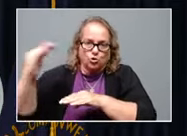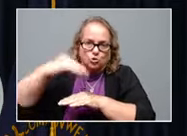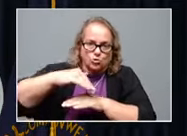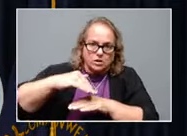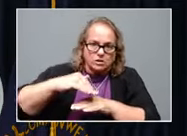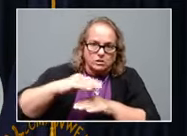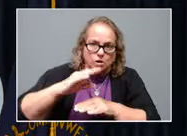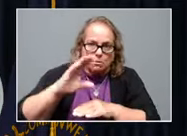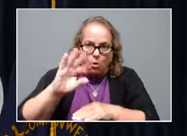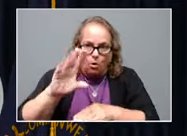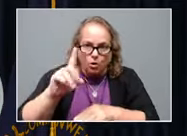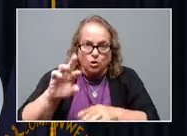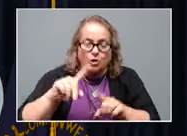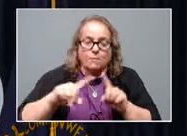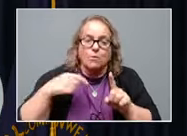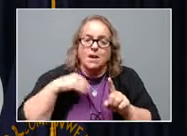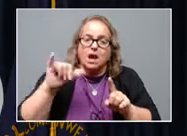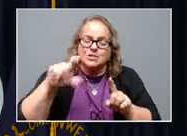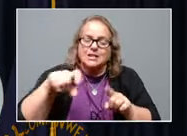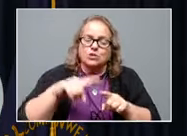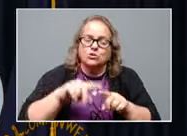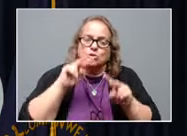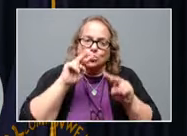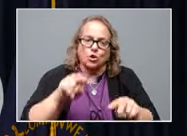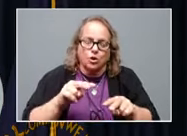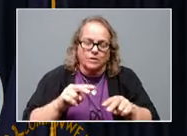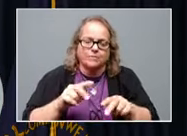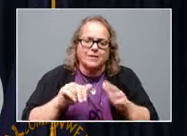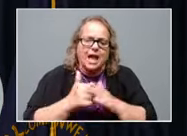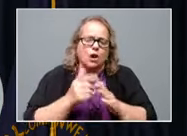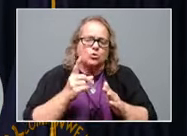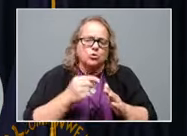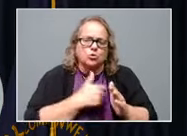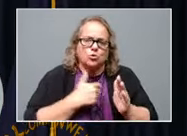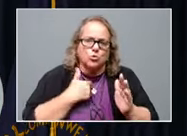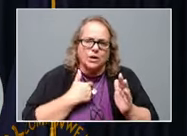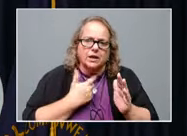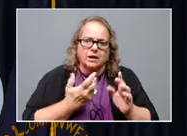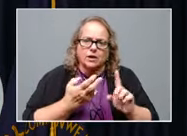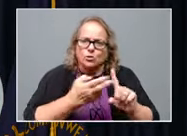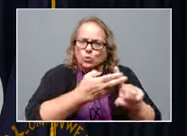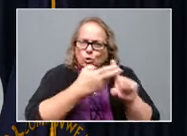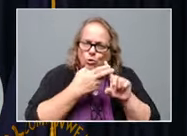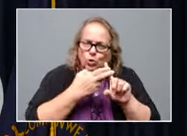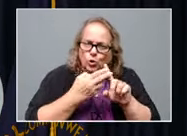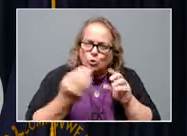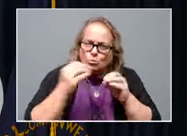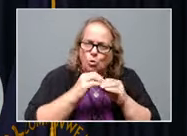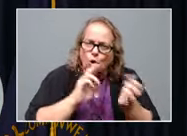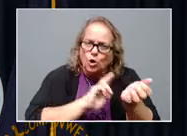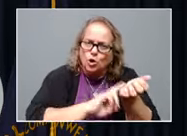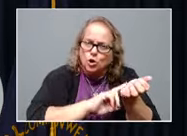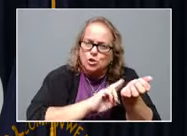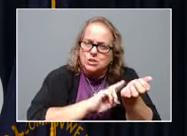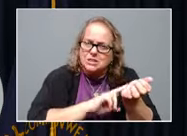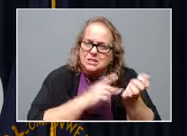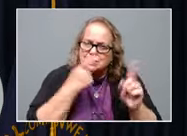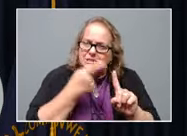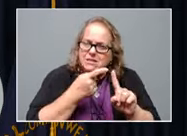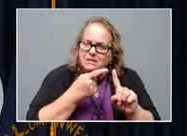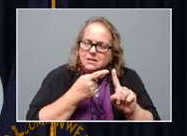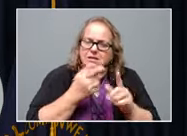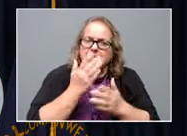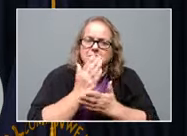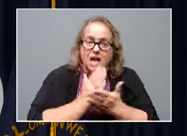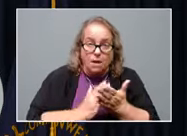in the midterm about how we recruit more nurses specifically. And I think that there are some regulatory issues right